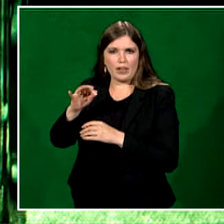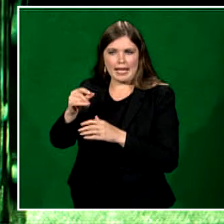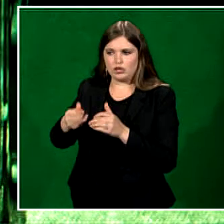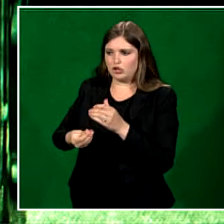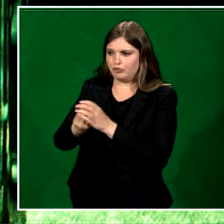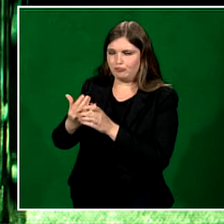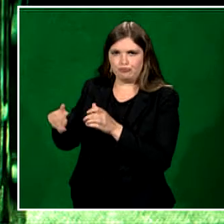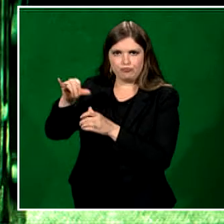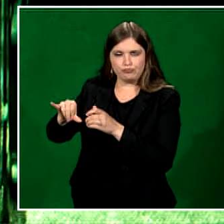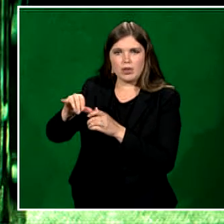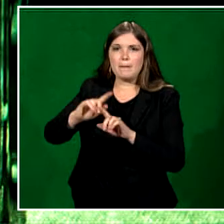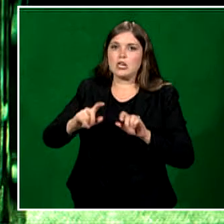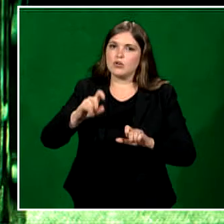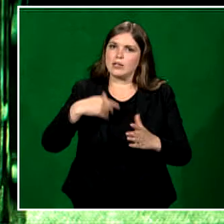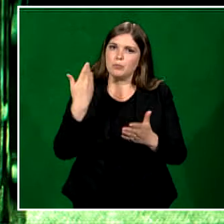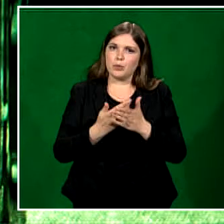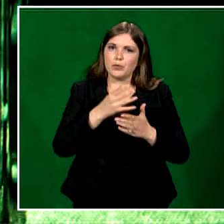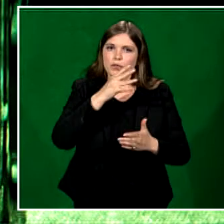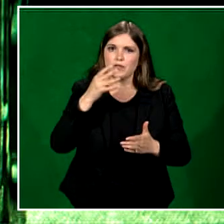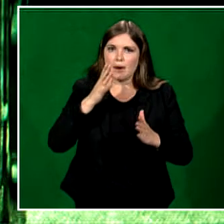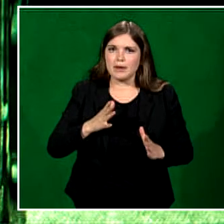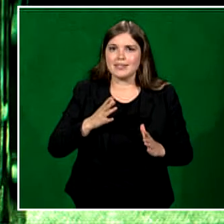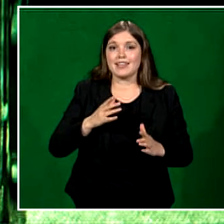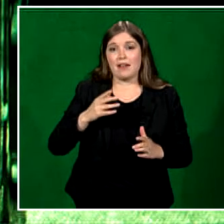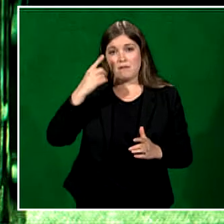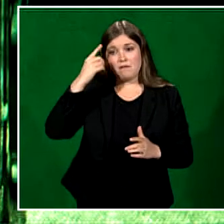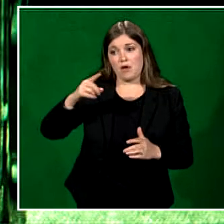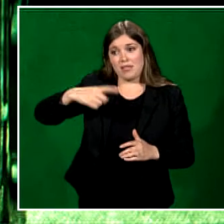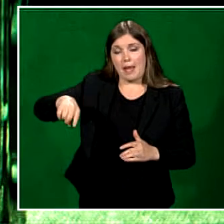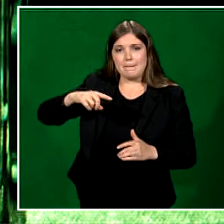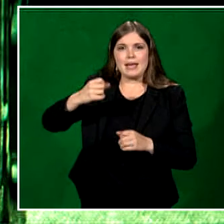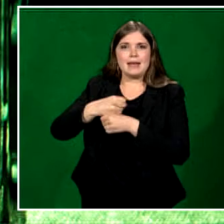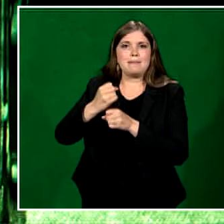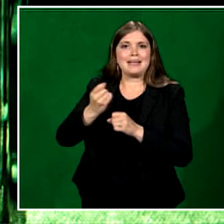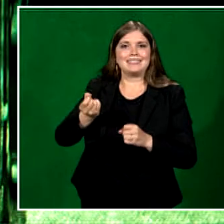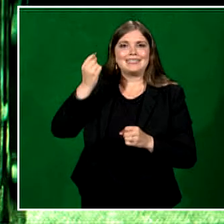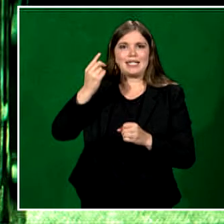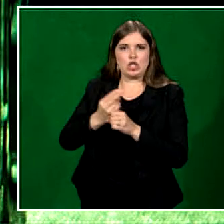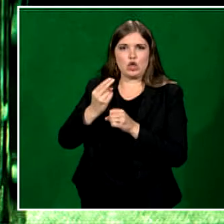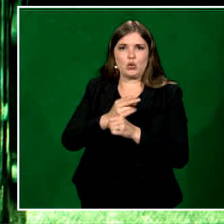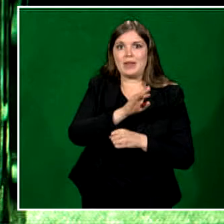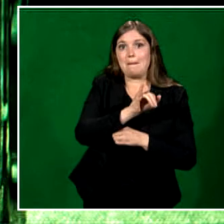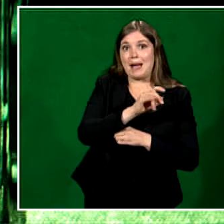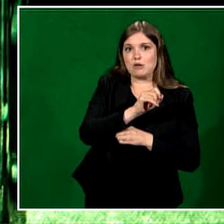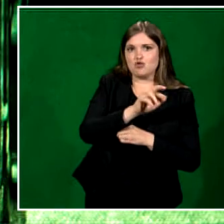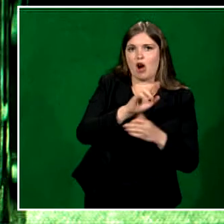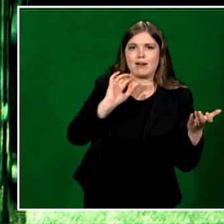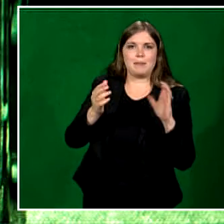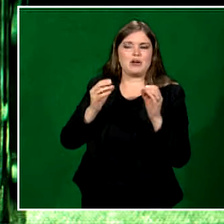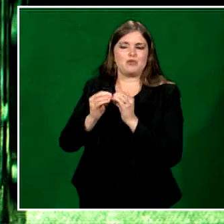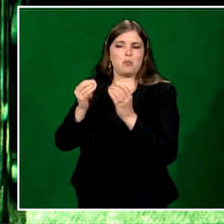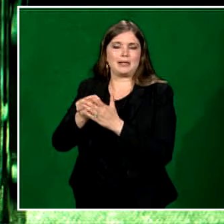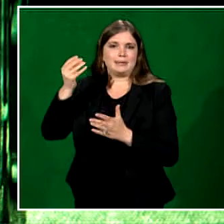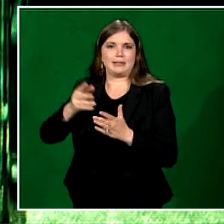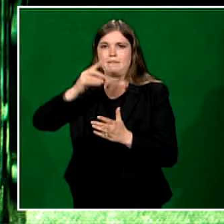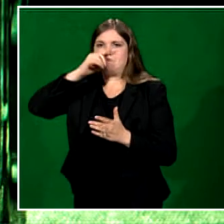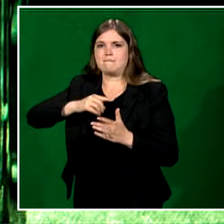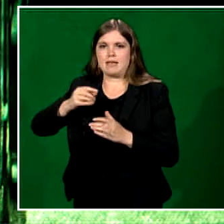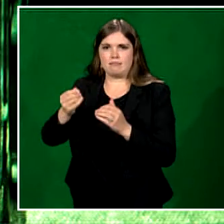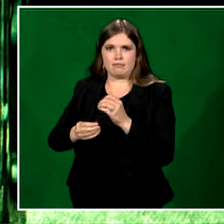their crops, it makes the most sense to use biochar as a soil amendment rather than the more expensive synthetic